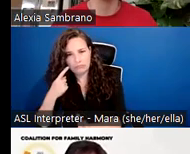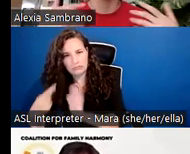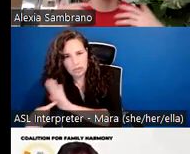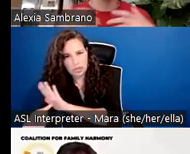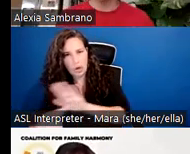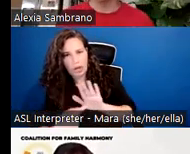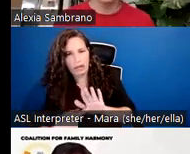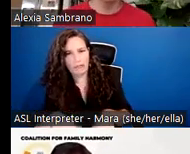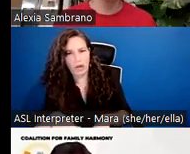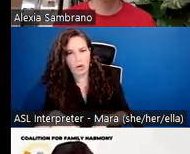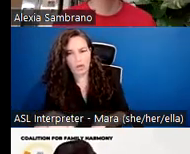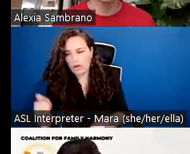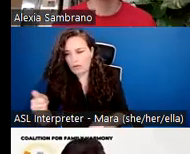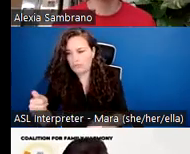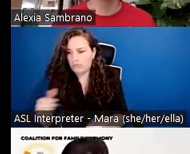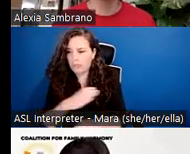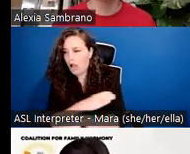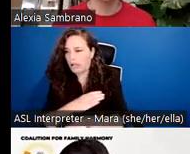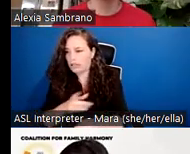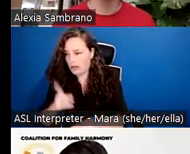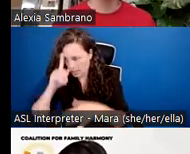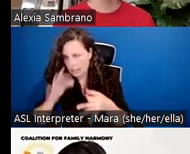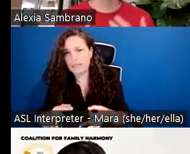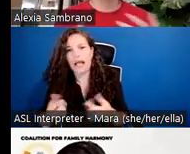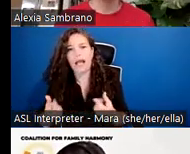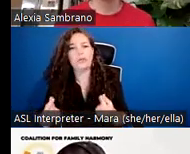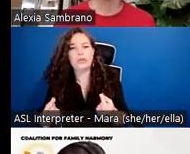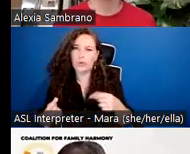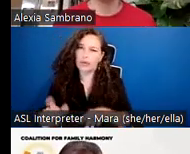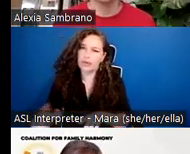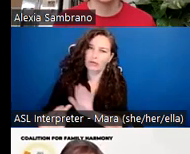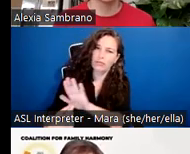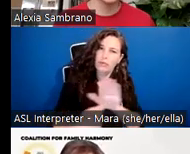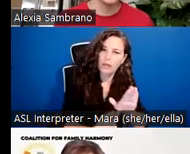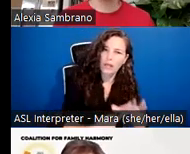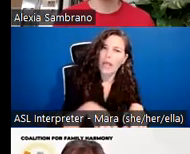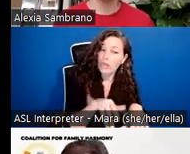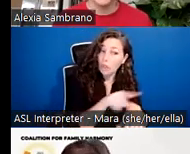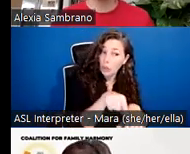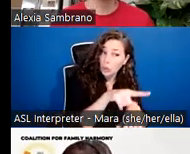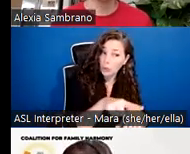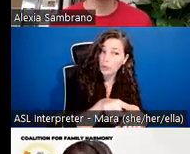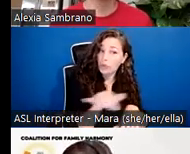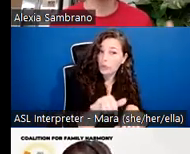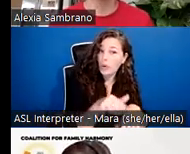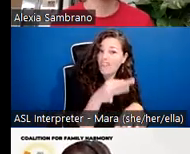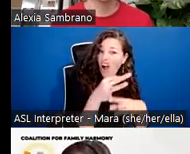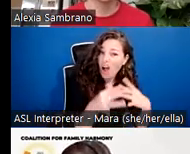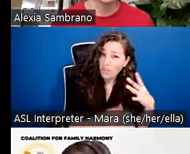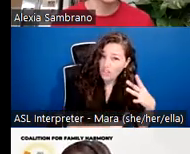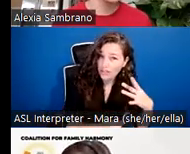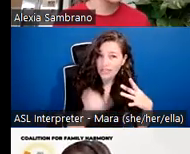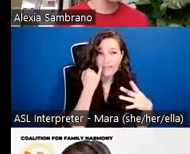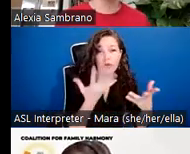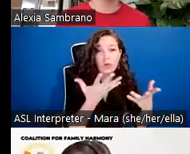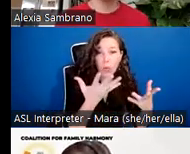that these are the options that you have with gender affirming care, but you do not need to feel obligated to undergo anything if that's not something that you're seeking,